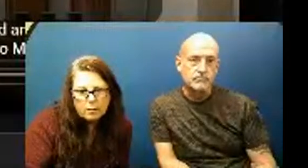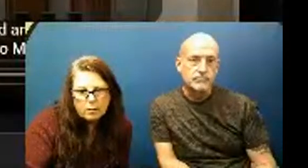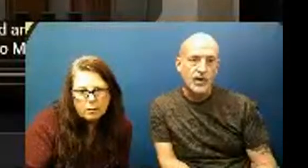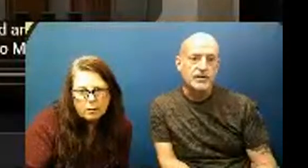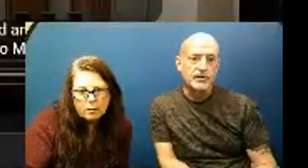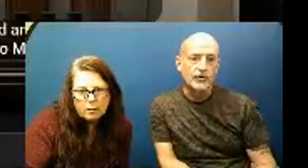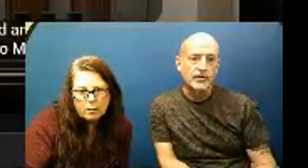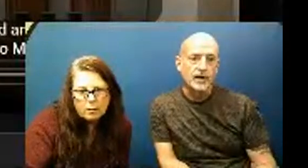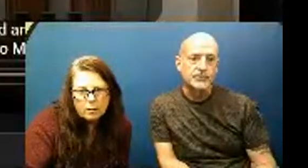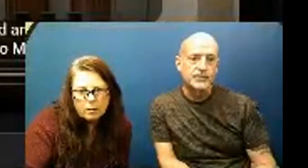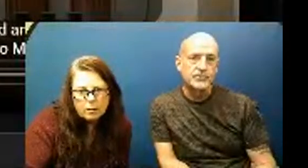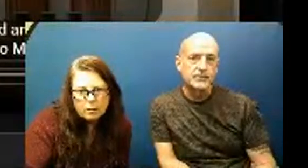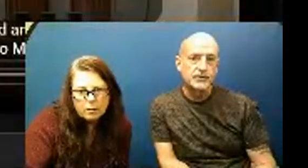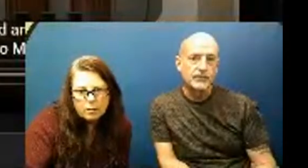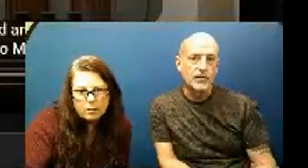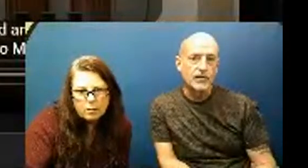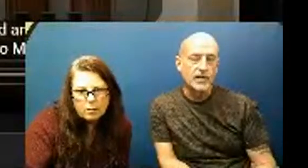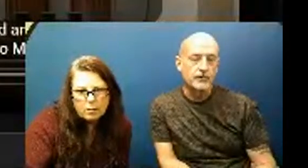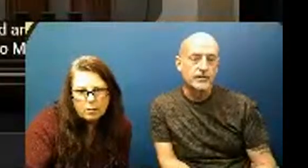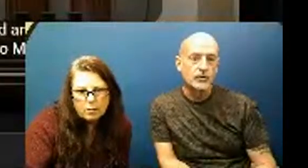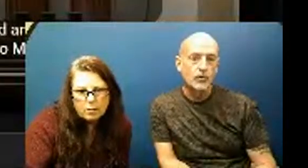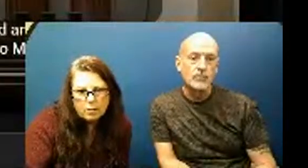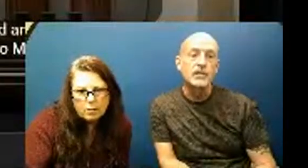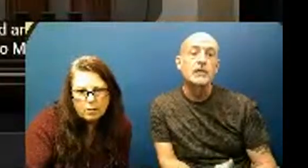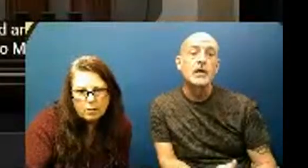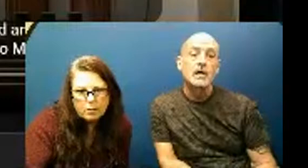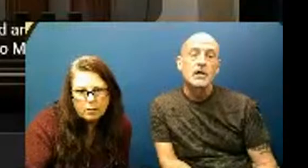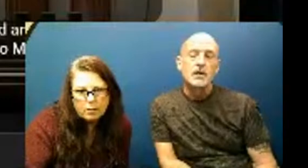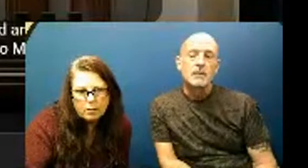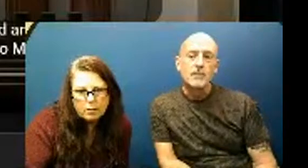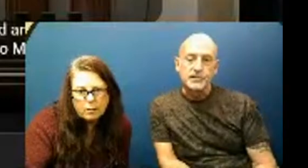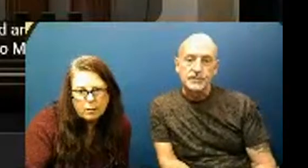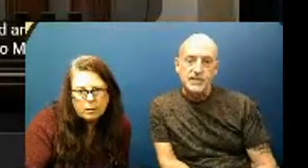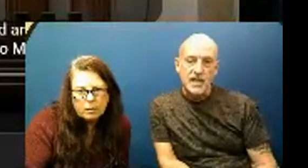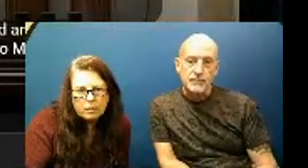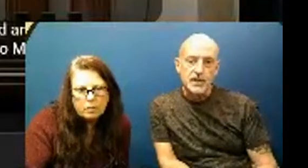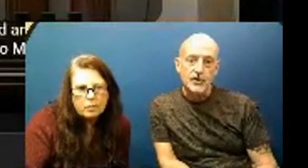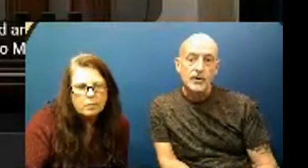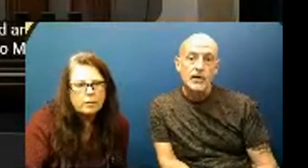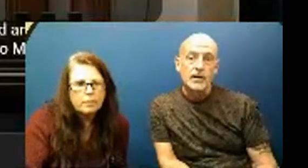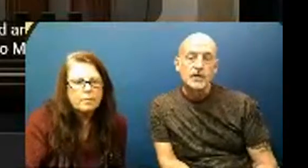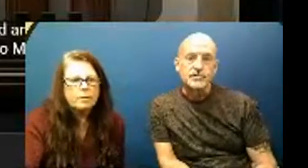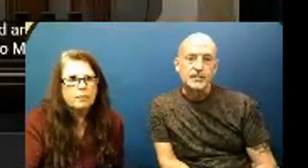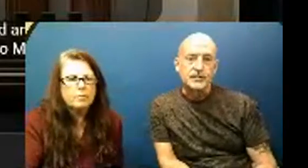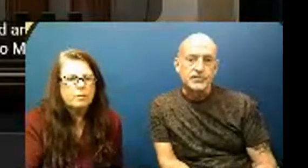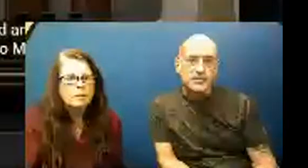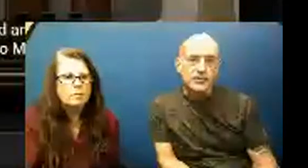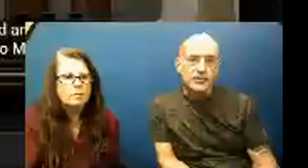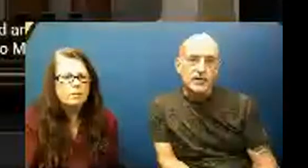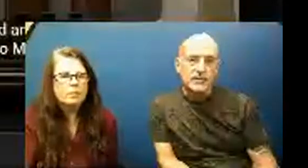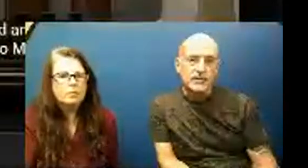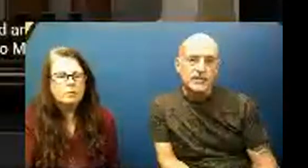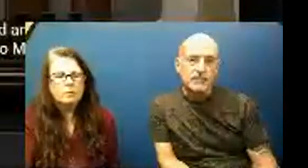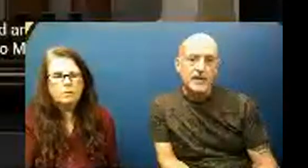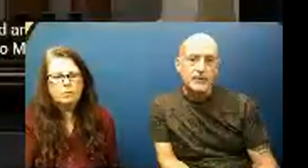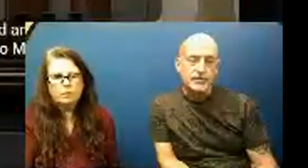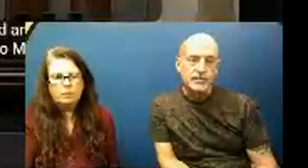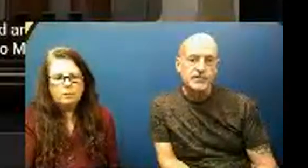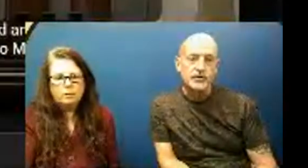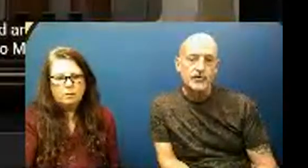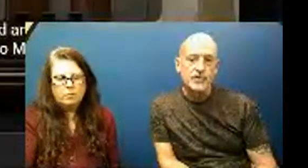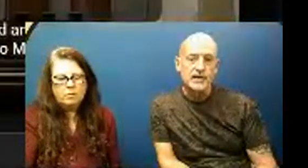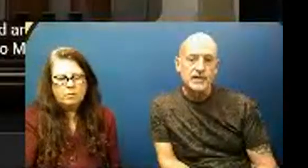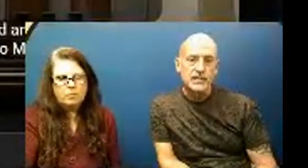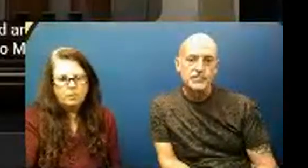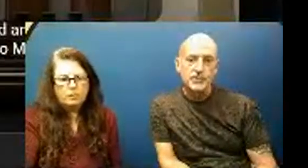they try to ignore the Constitution. So far, they've been able to get away with it. But it's the same here. It's the disagreement that matters.